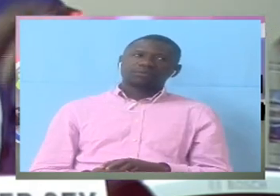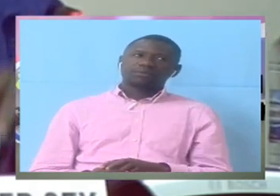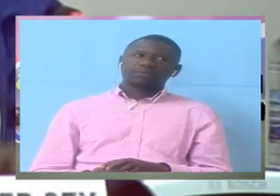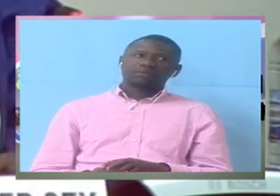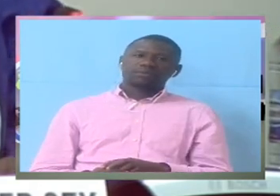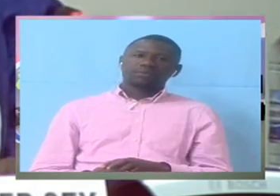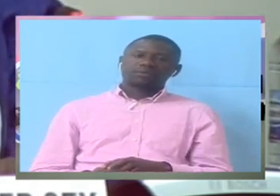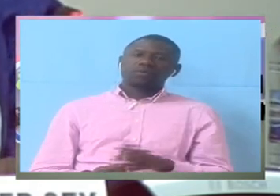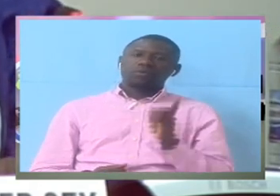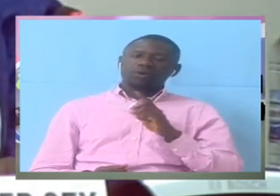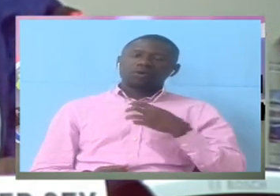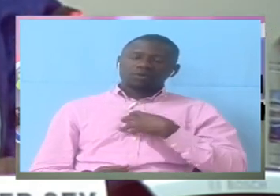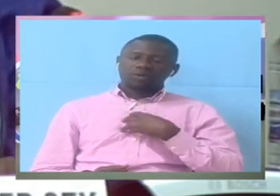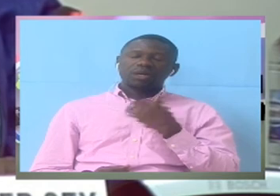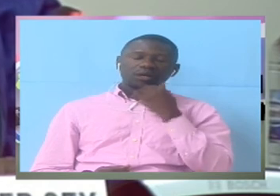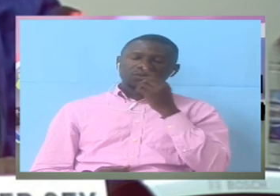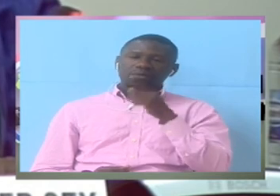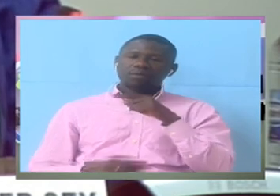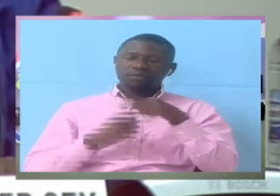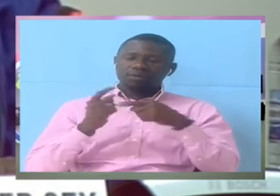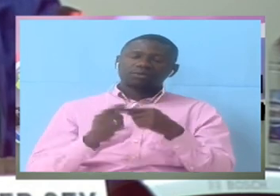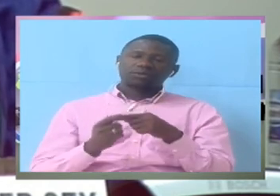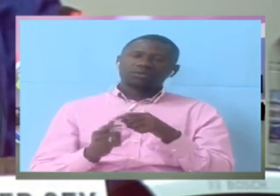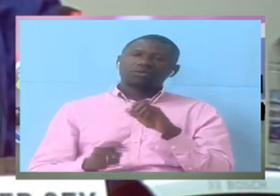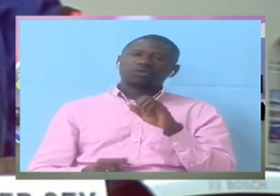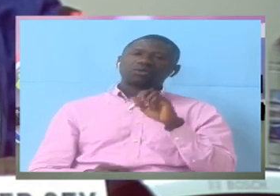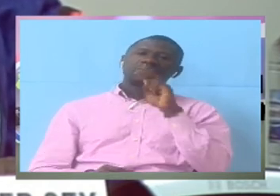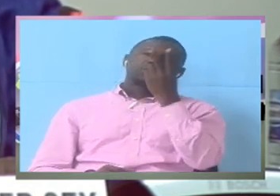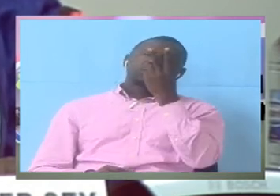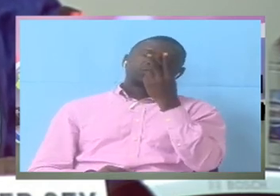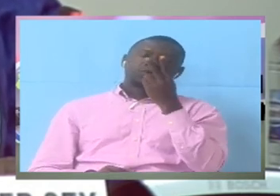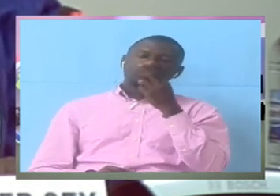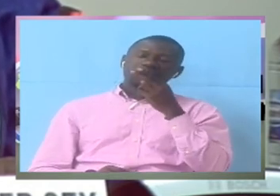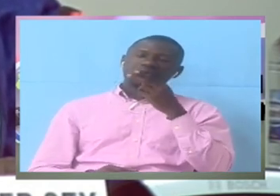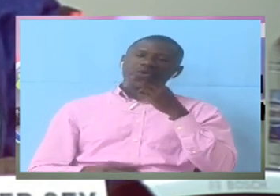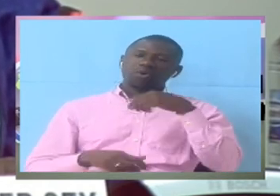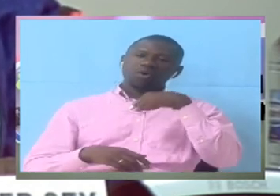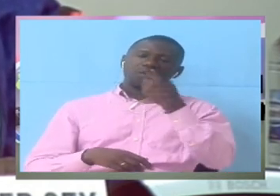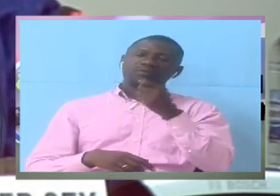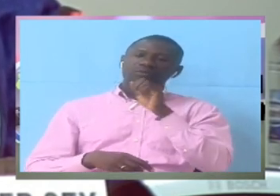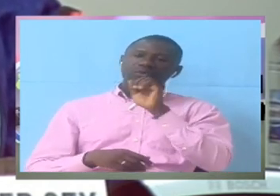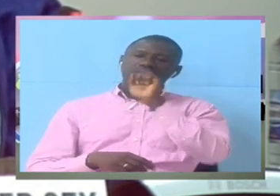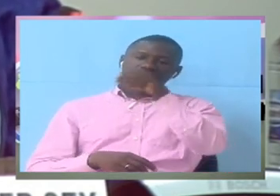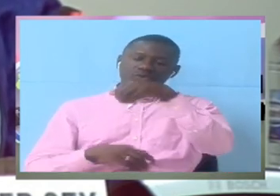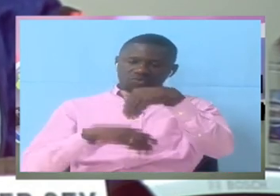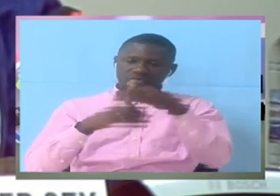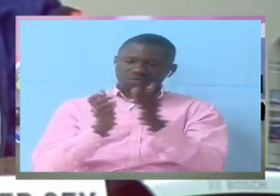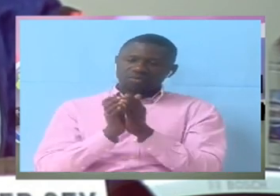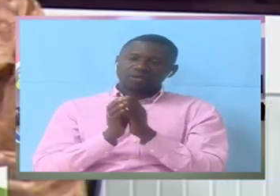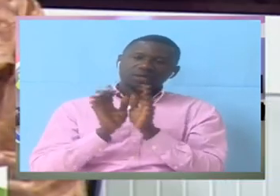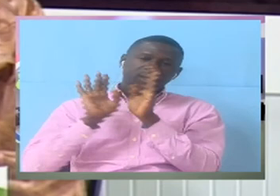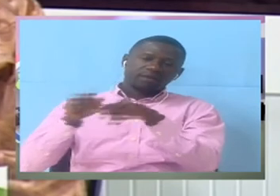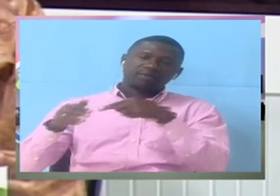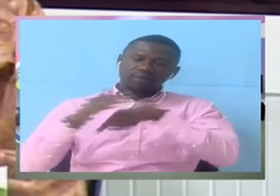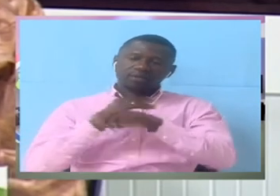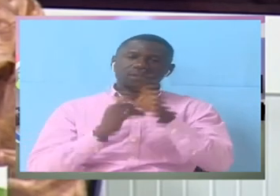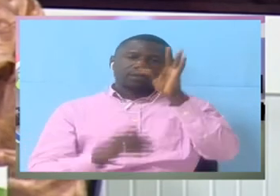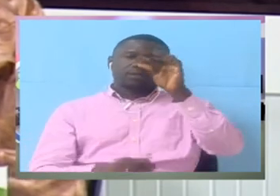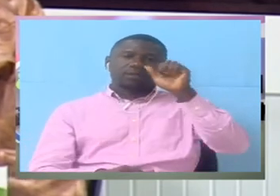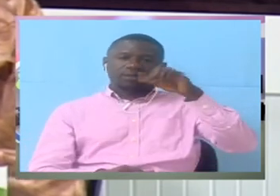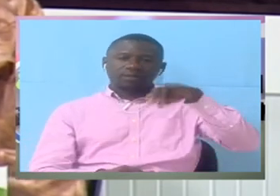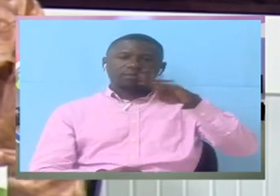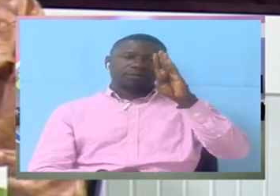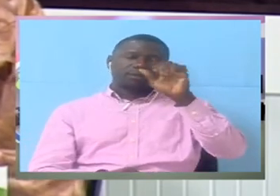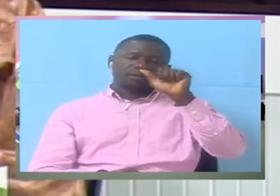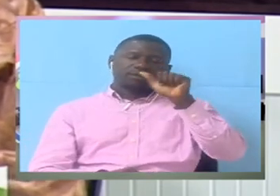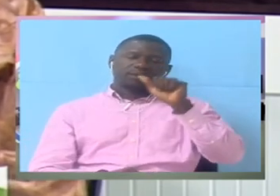through. What I want to ask you about is the second half of your group that were left in Tamba. What became of them? Imam Baraka